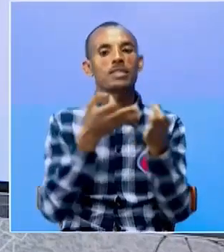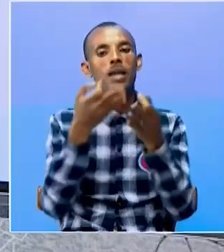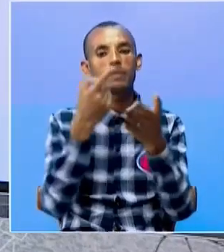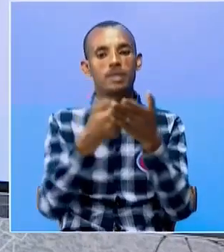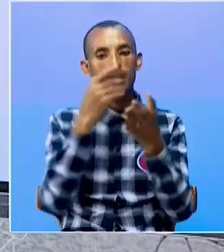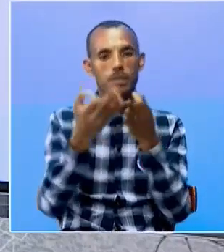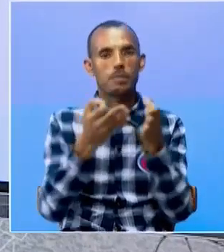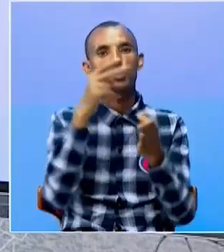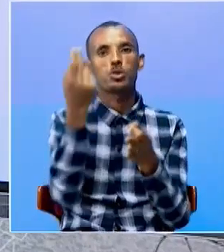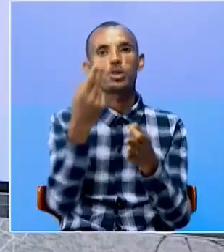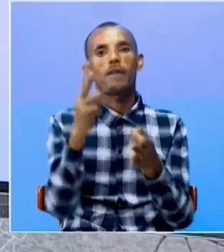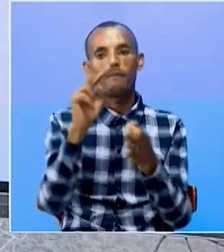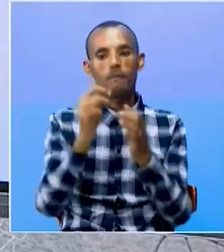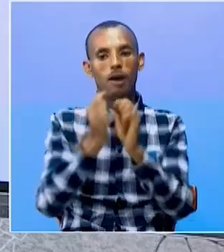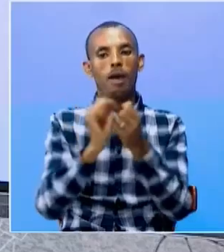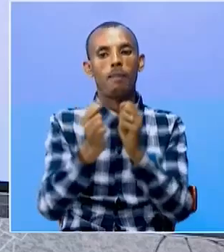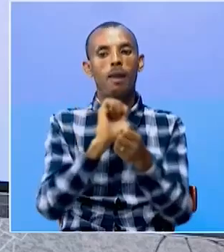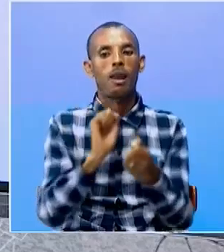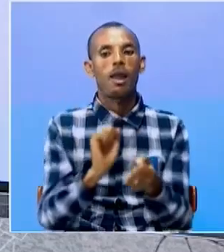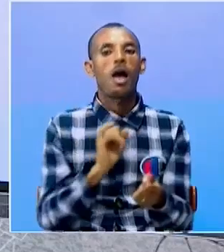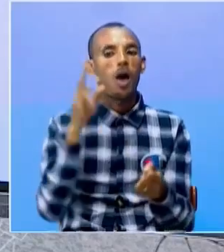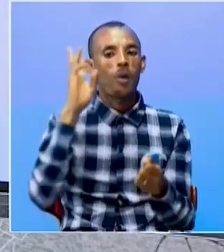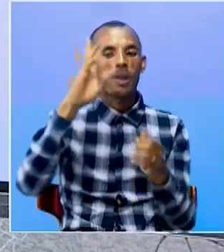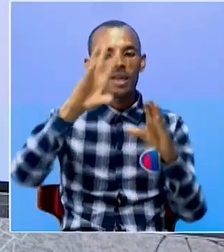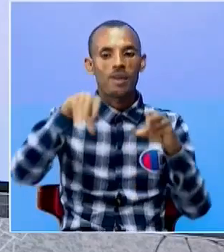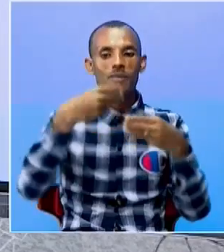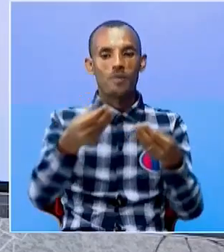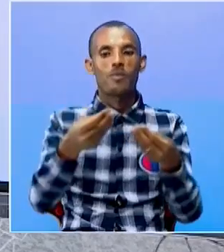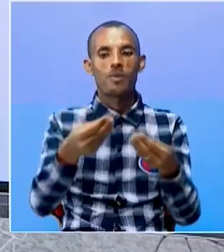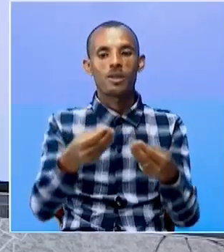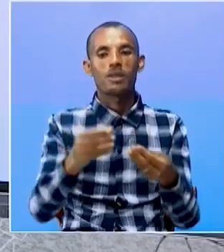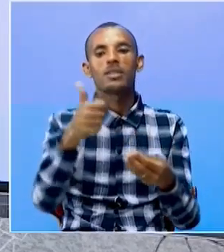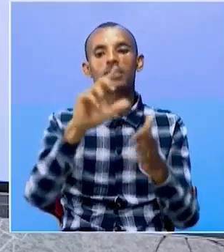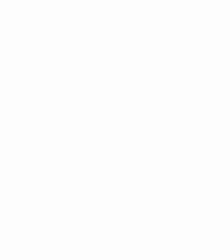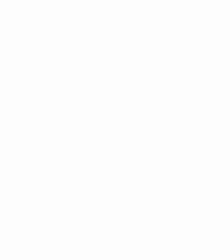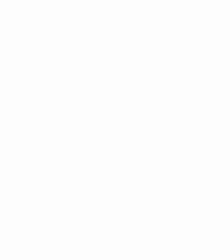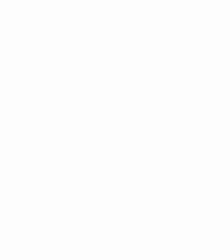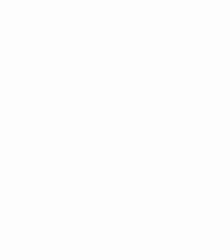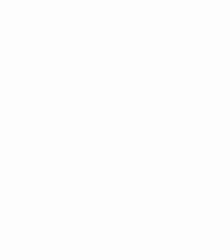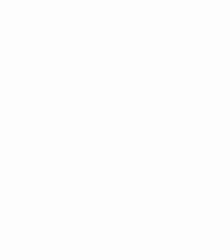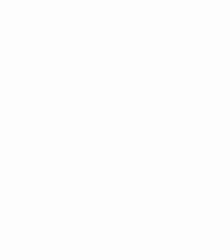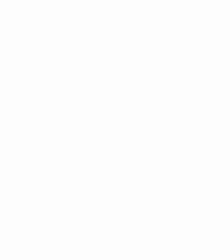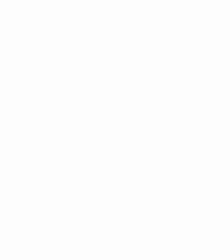expression using a variable? I'll give you 10 seconds for this.